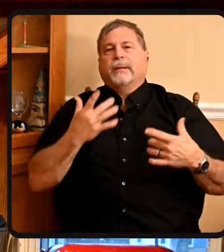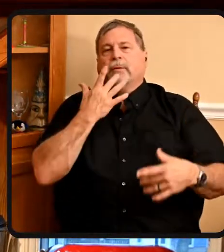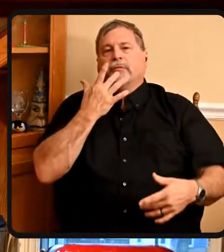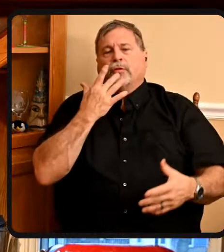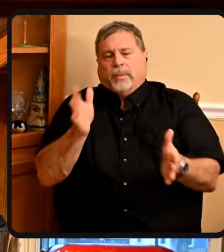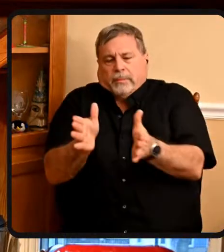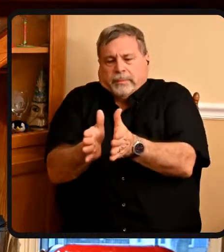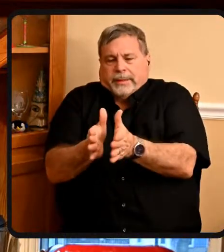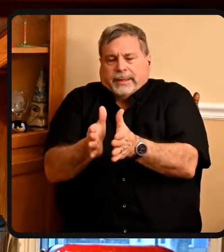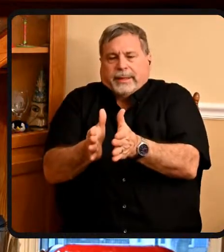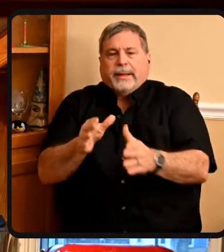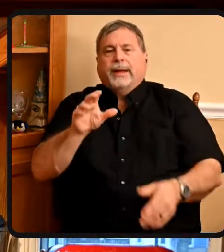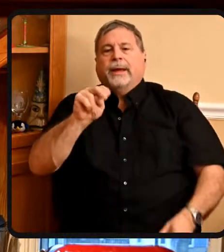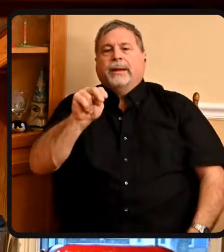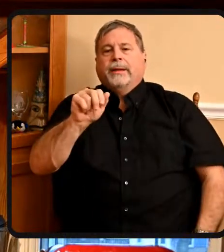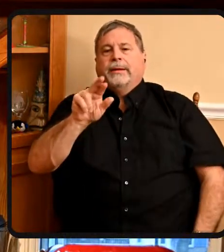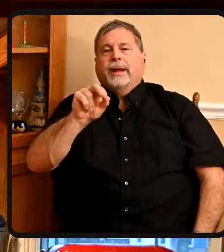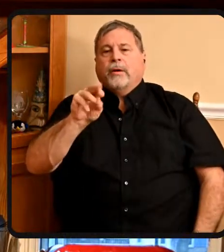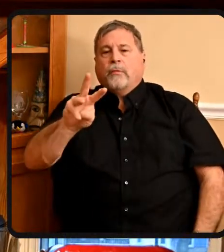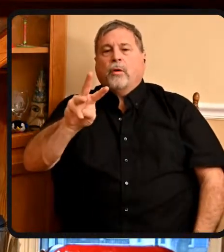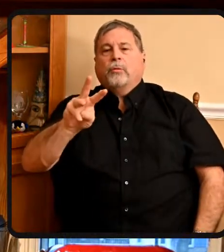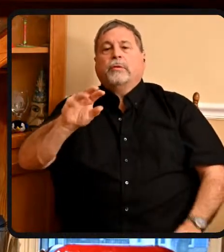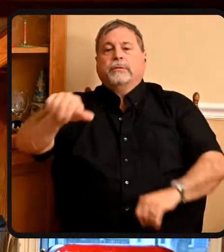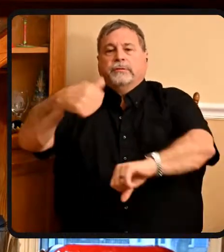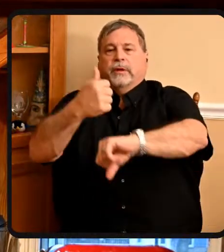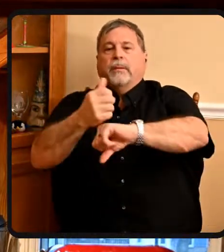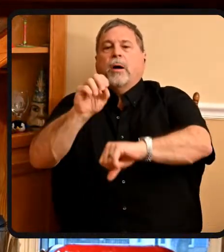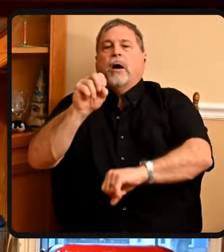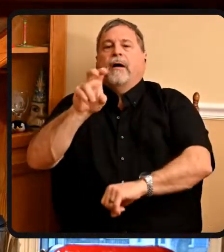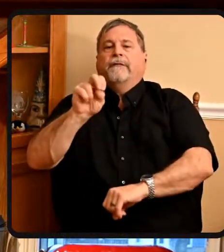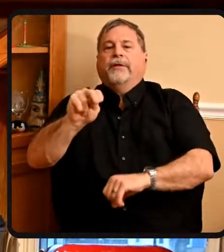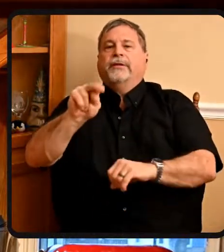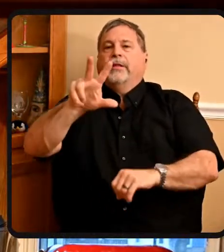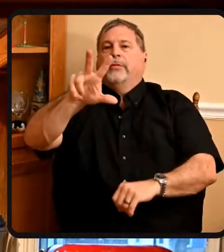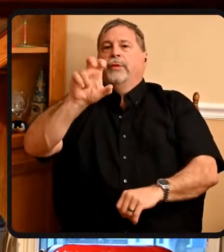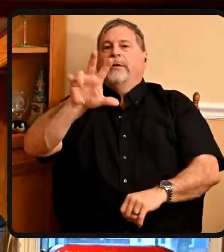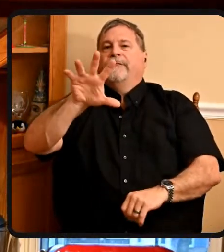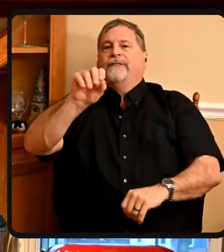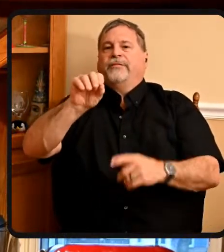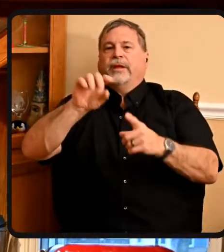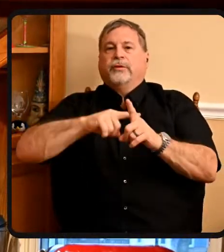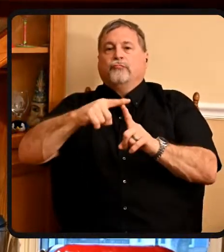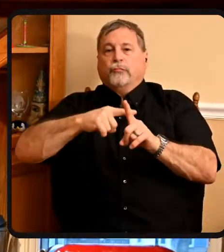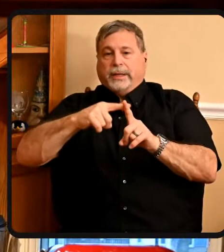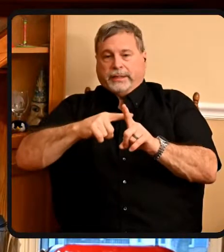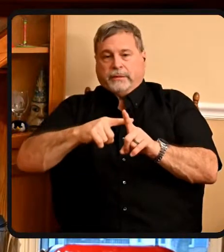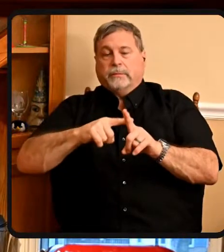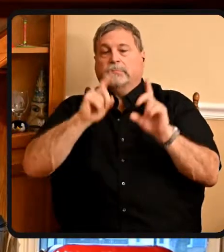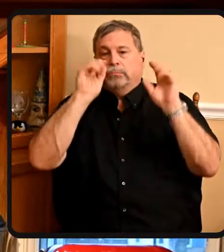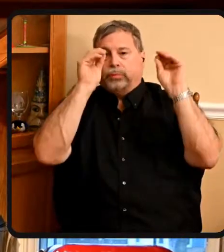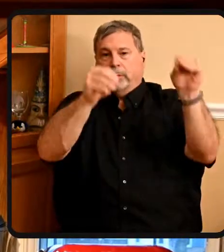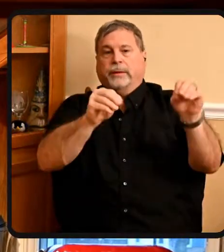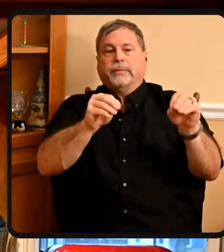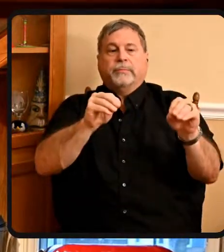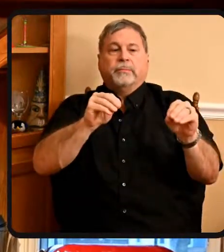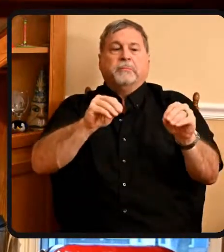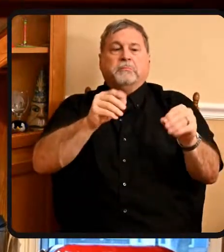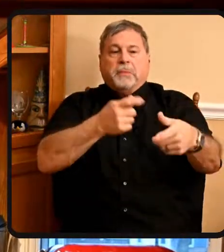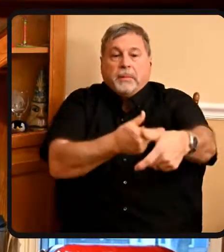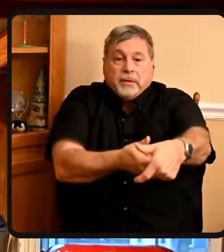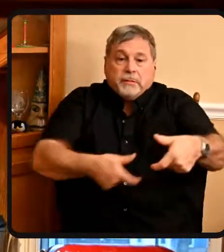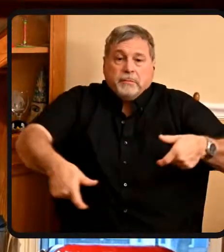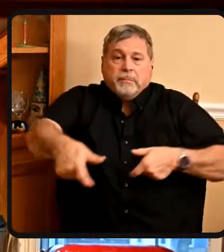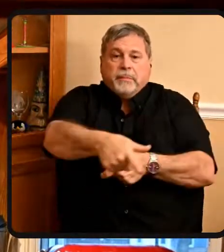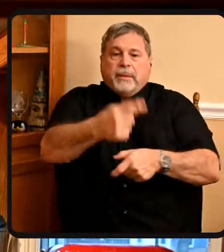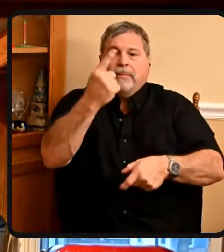make a narrower version of it. You're going to set the oven on 350 degrees. We'll put them in there. We